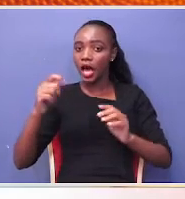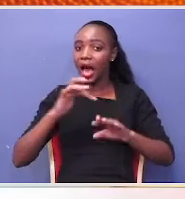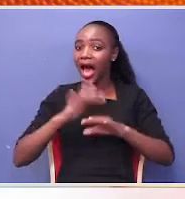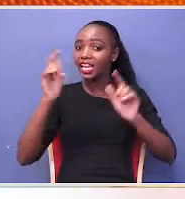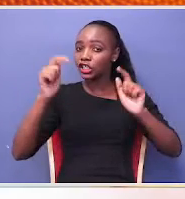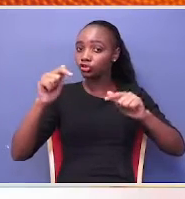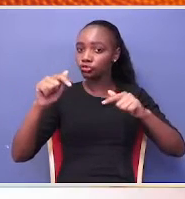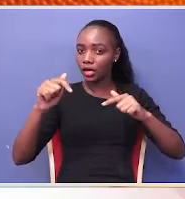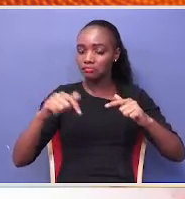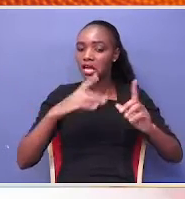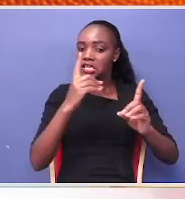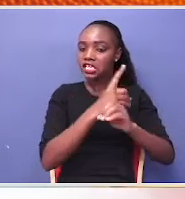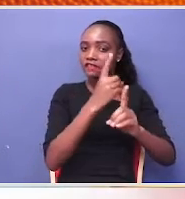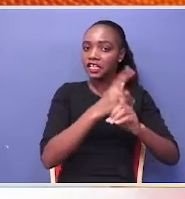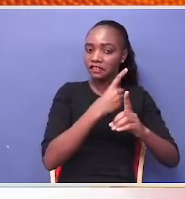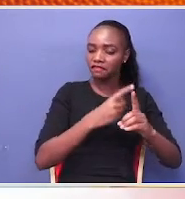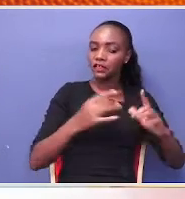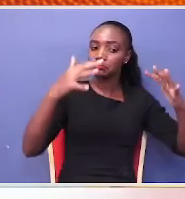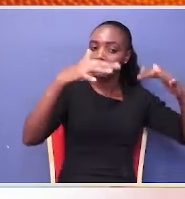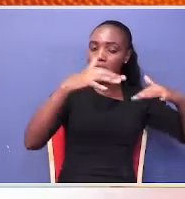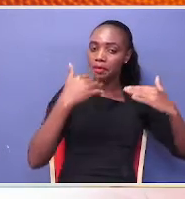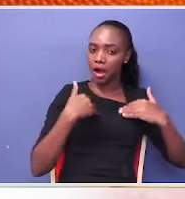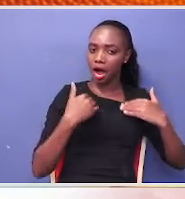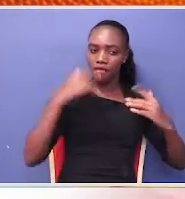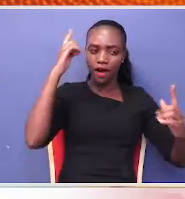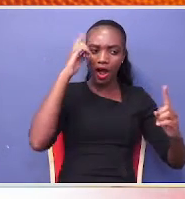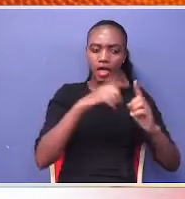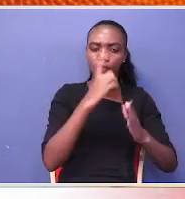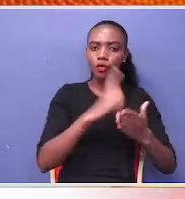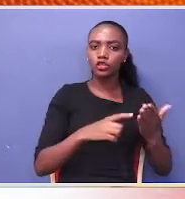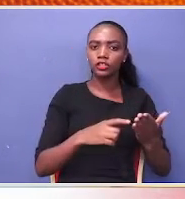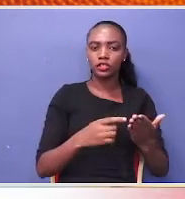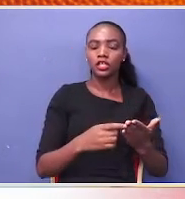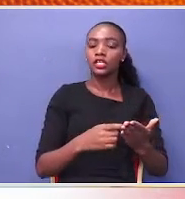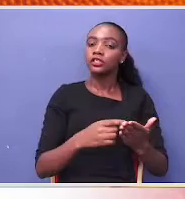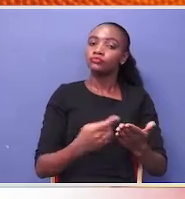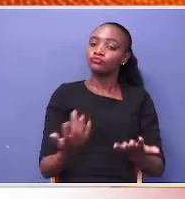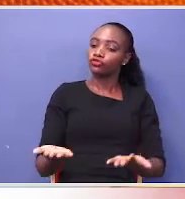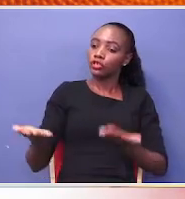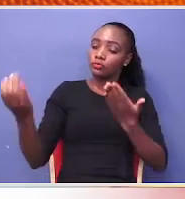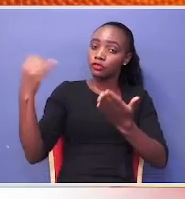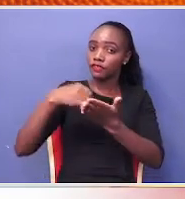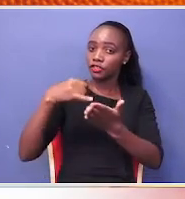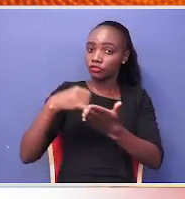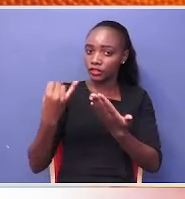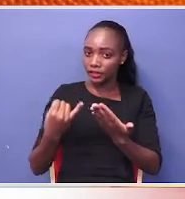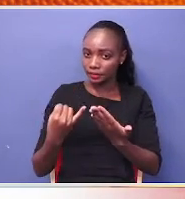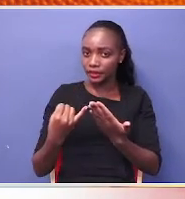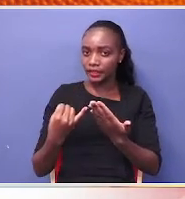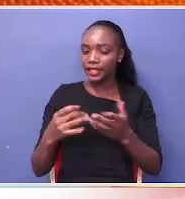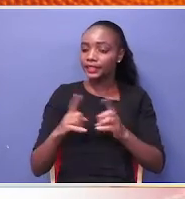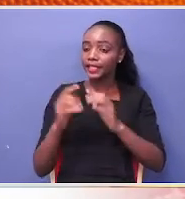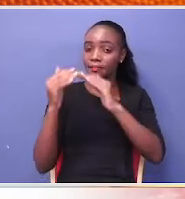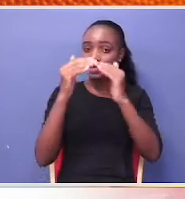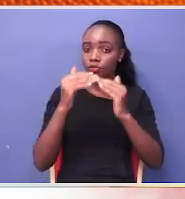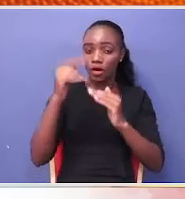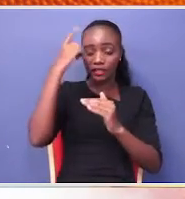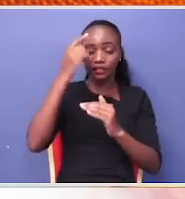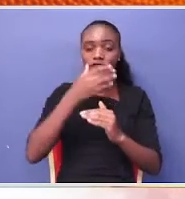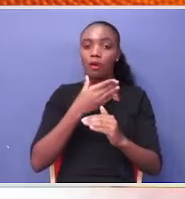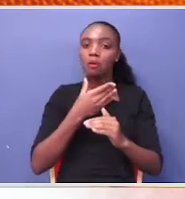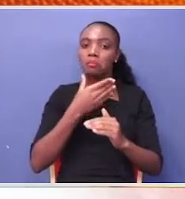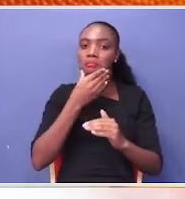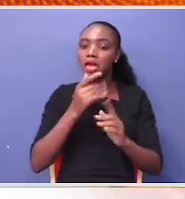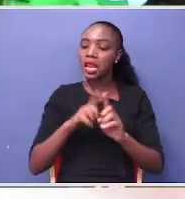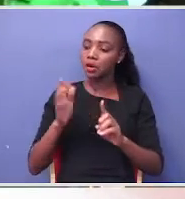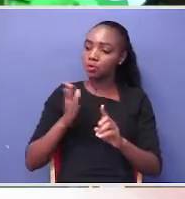day hold different events and workshops to promote inclusivity and diversity for sportsmen and women in the country. The workshops